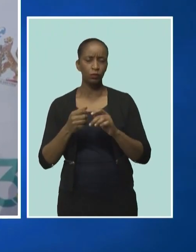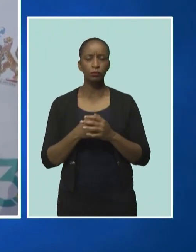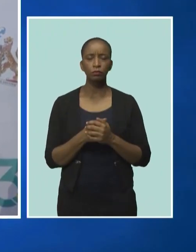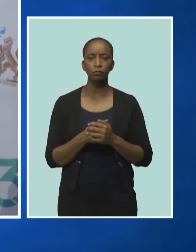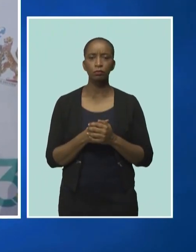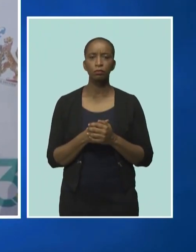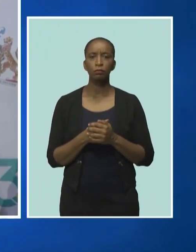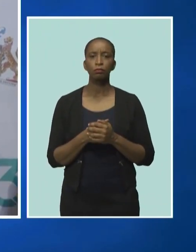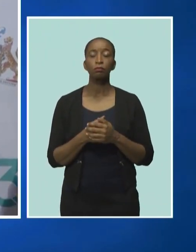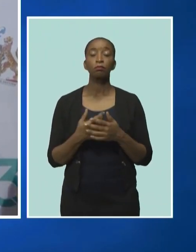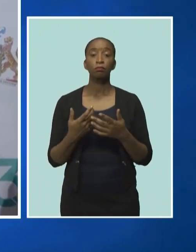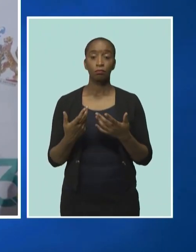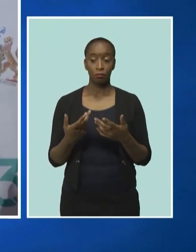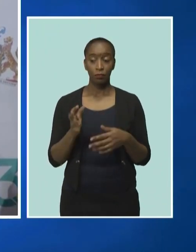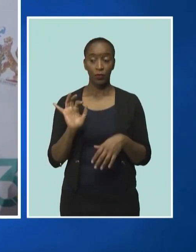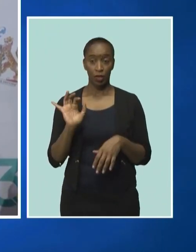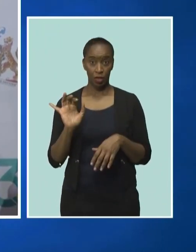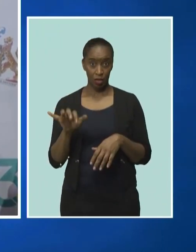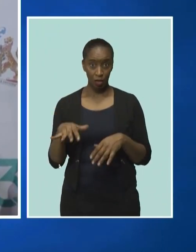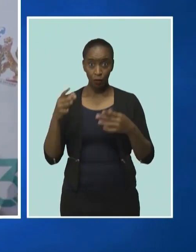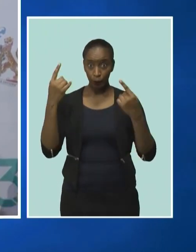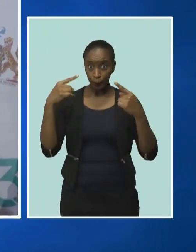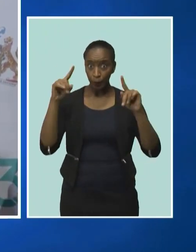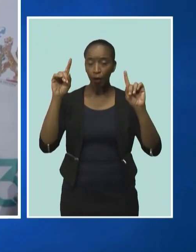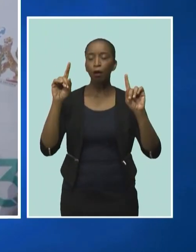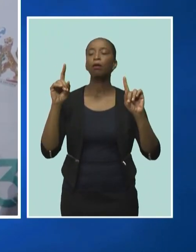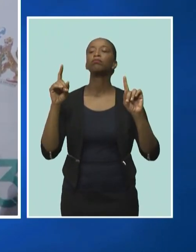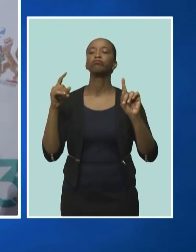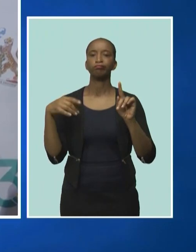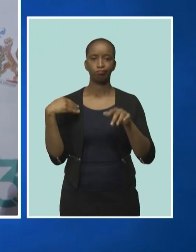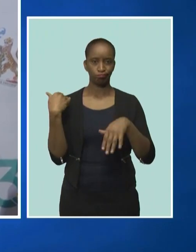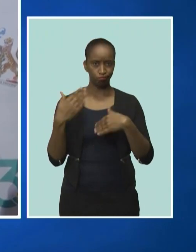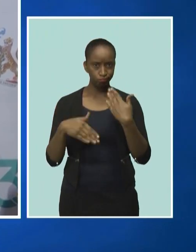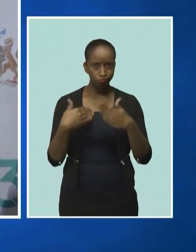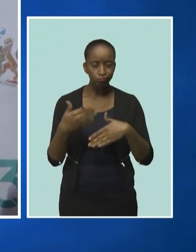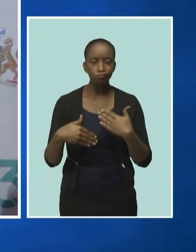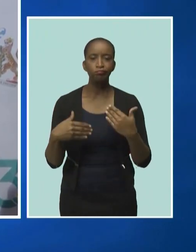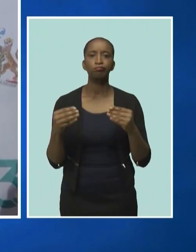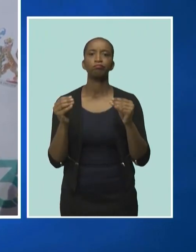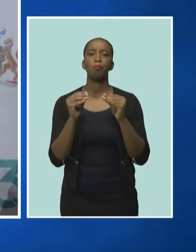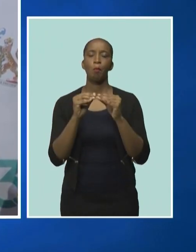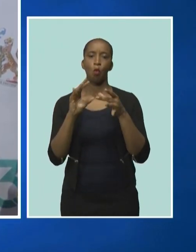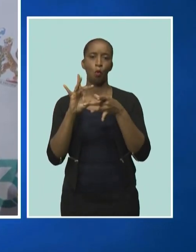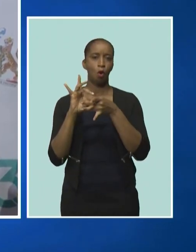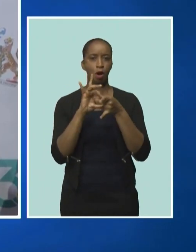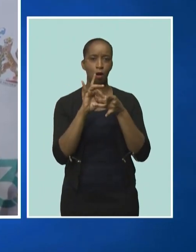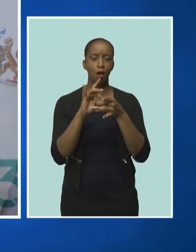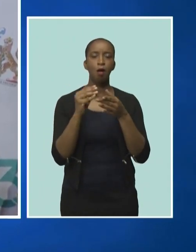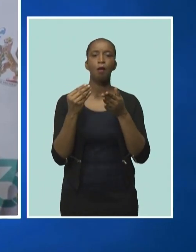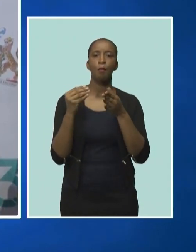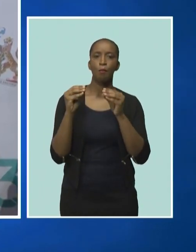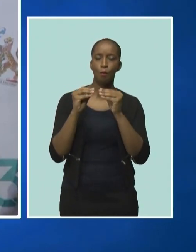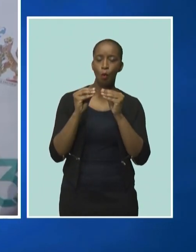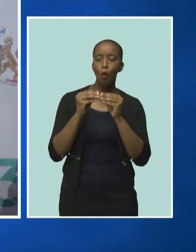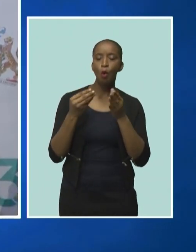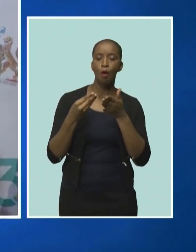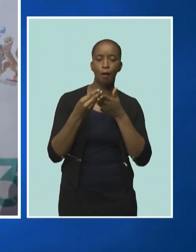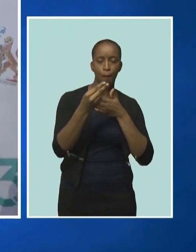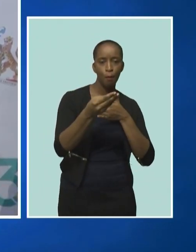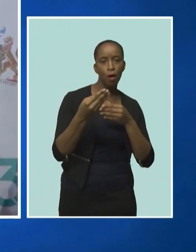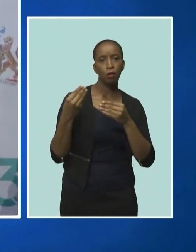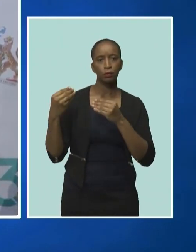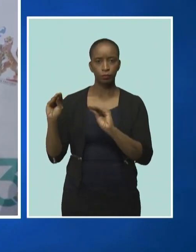once that's up and running, then it's just go from there. We need, of course, some trade agreements, and Afrexim Bank